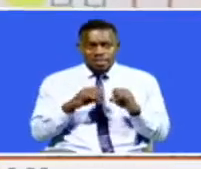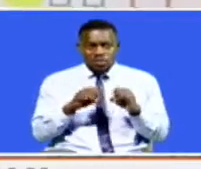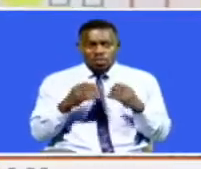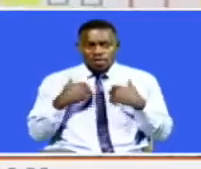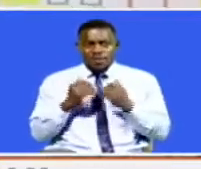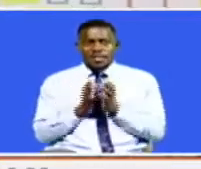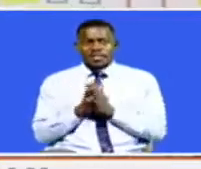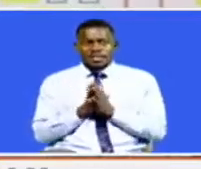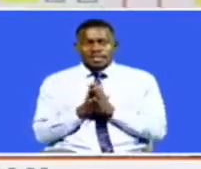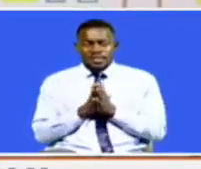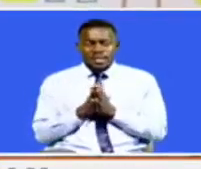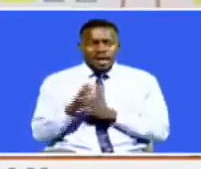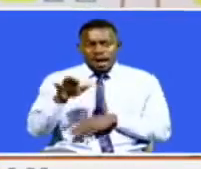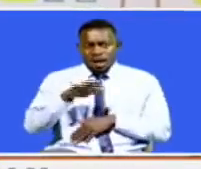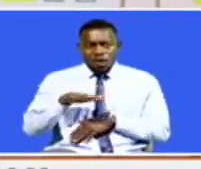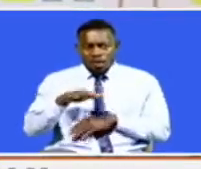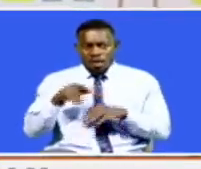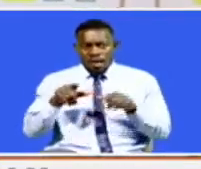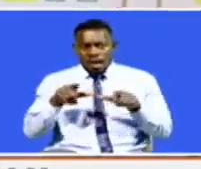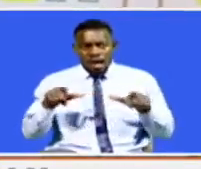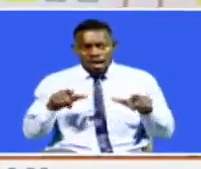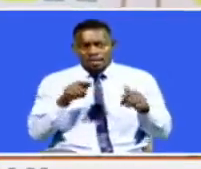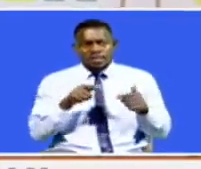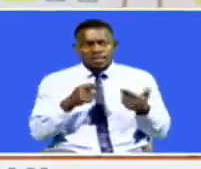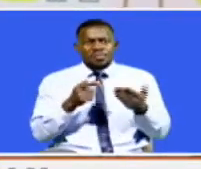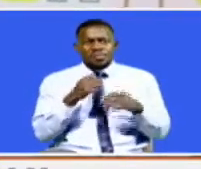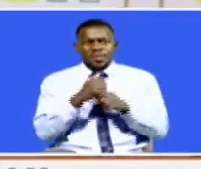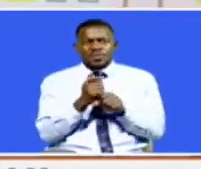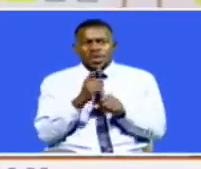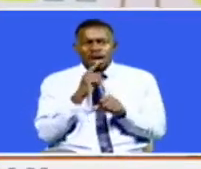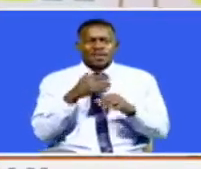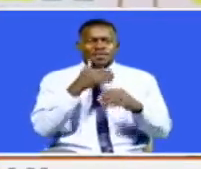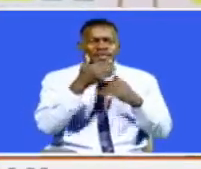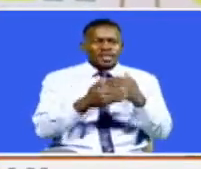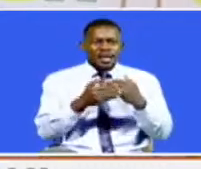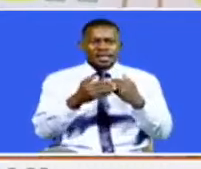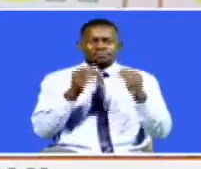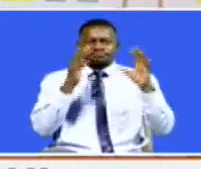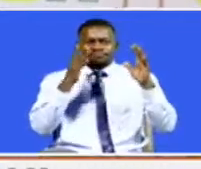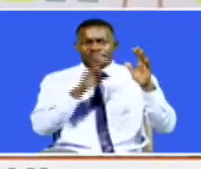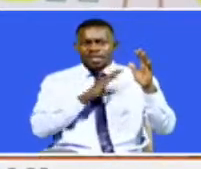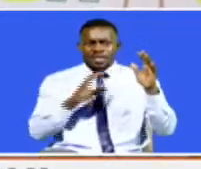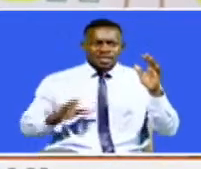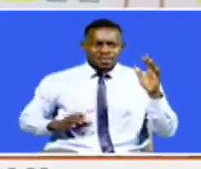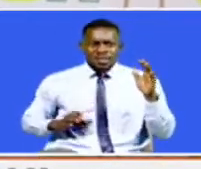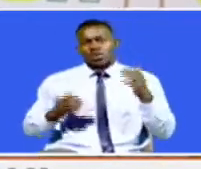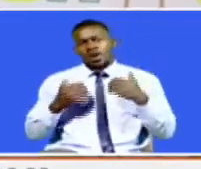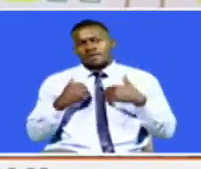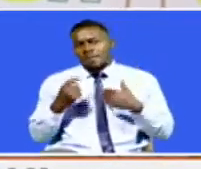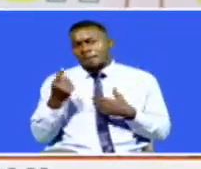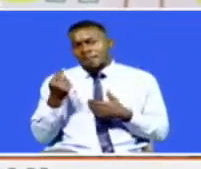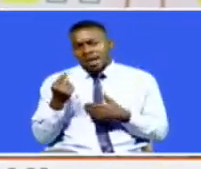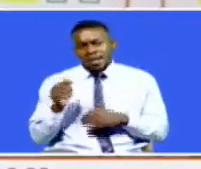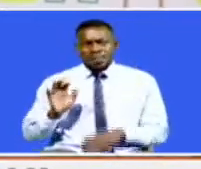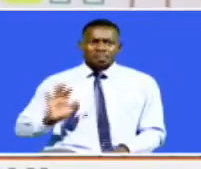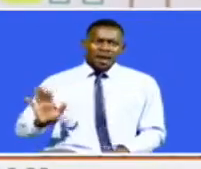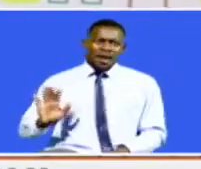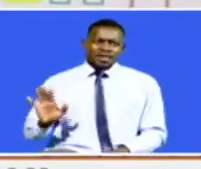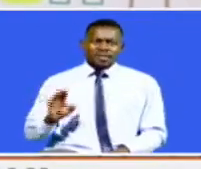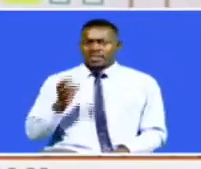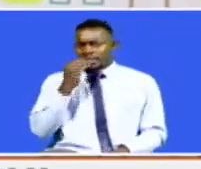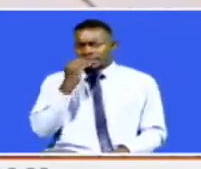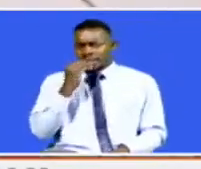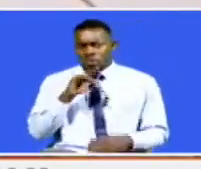you're having something after the festive season. When you come to January, you have a title deed or maybe something to call success for the